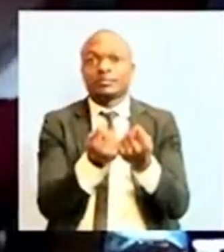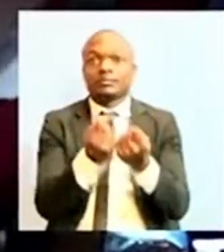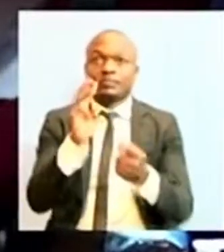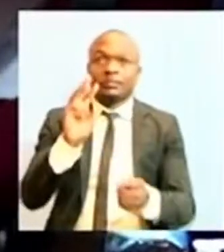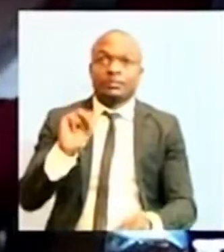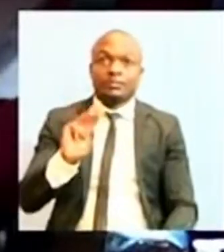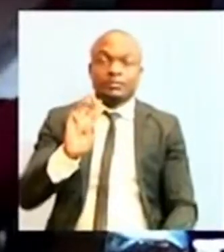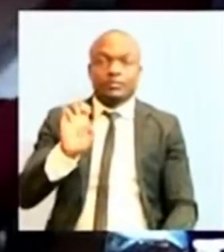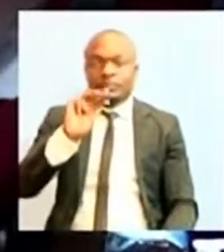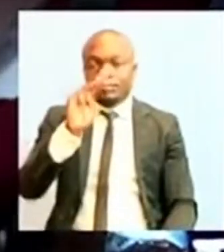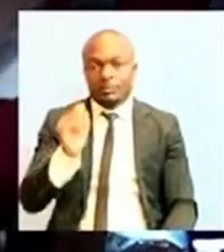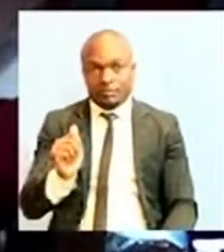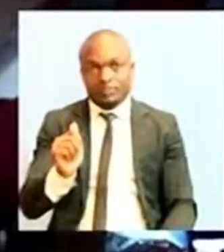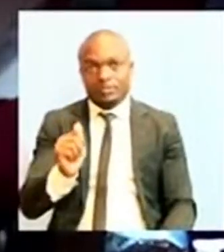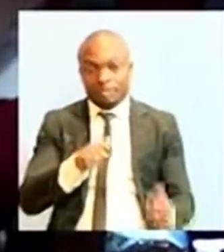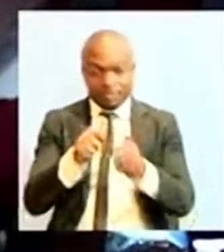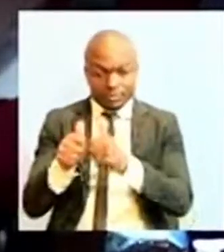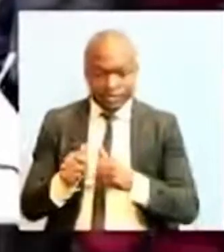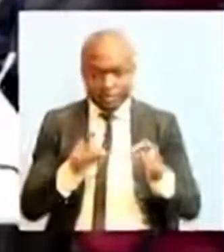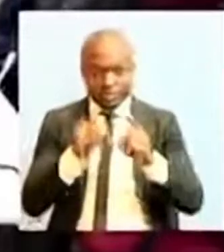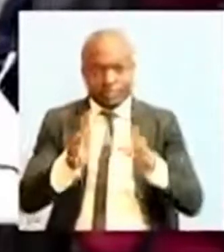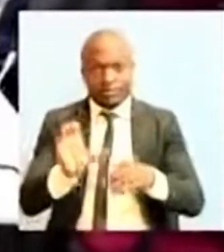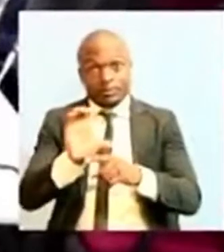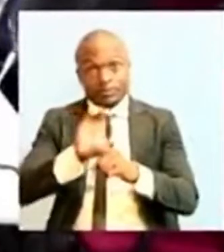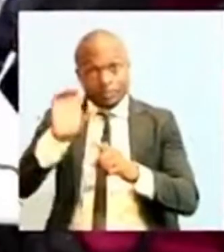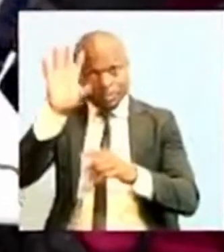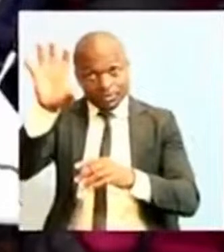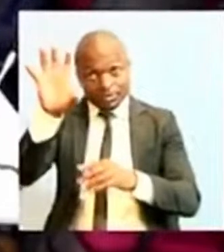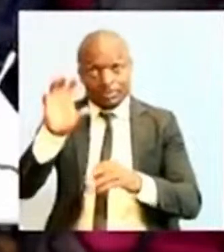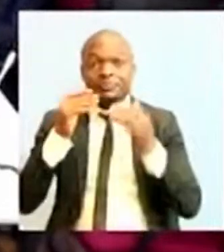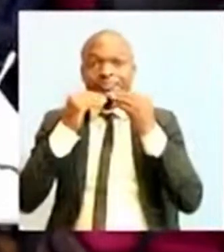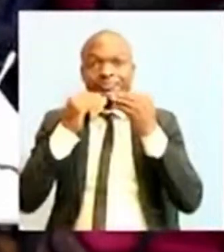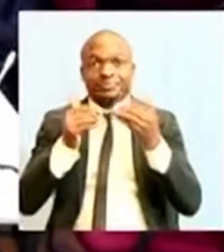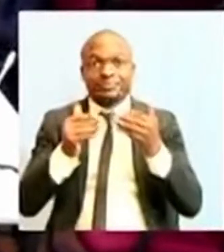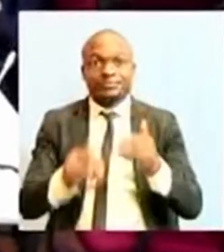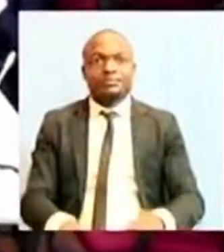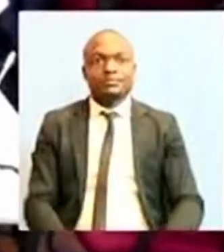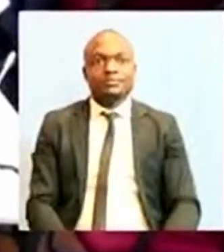Acting Director in charge of Kupabelt Province. Thank you.